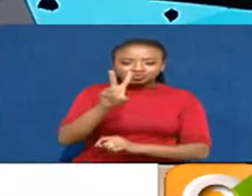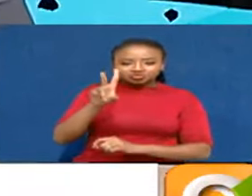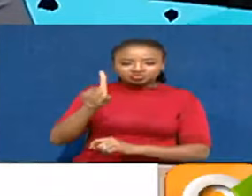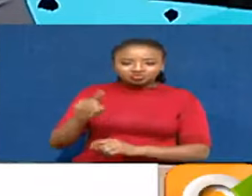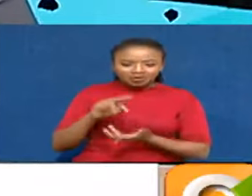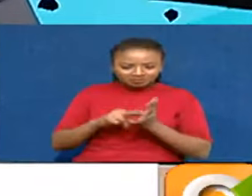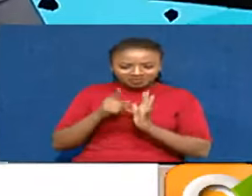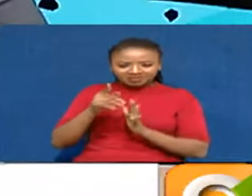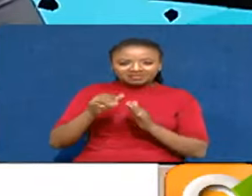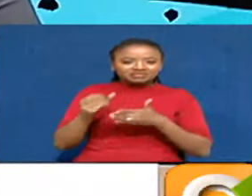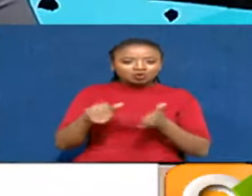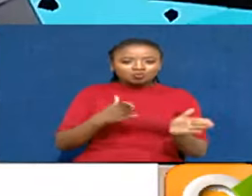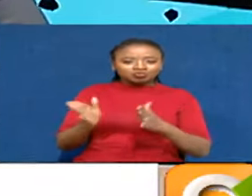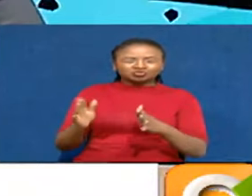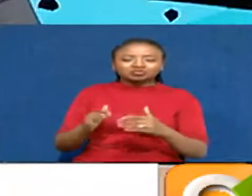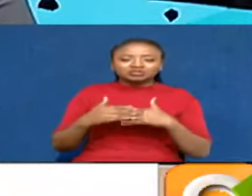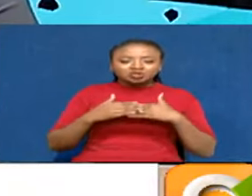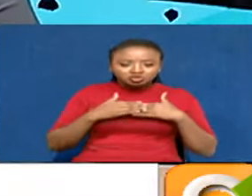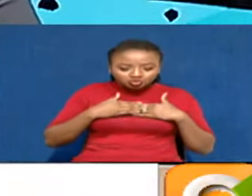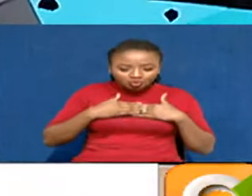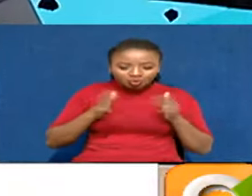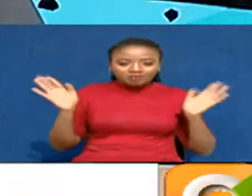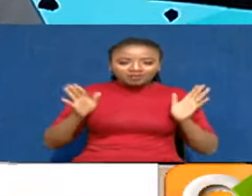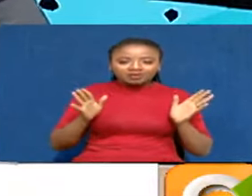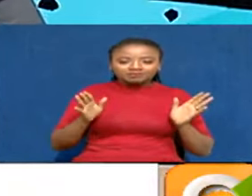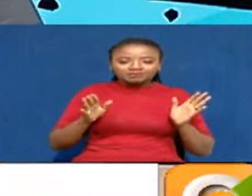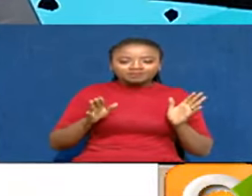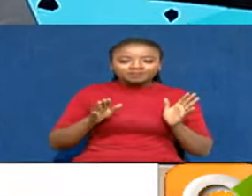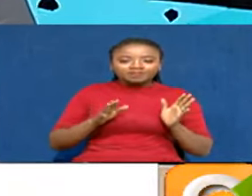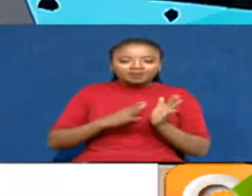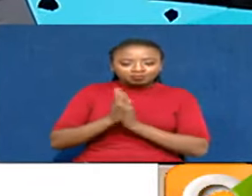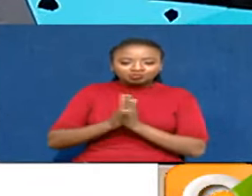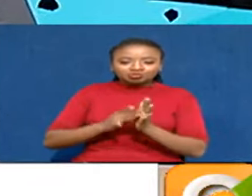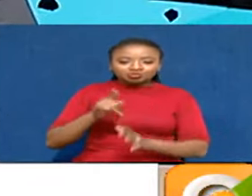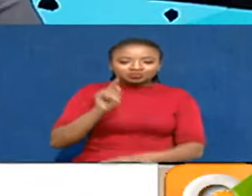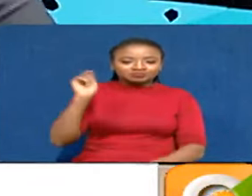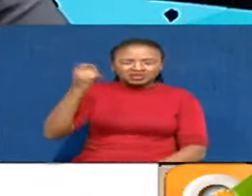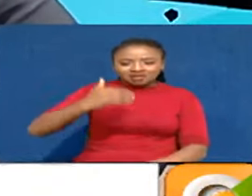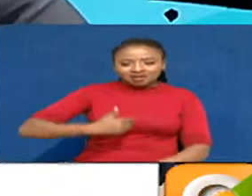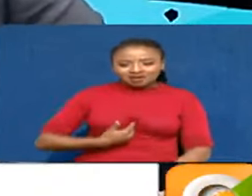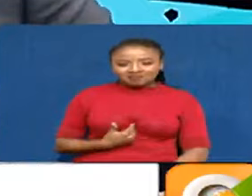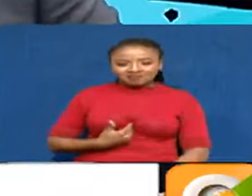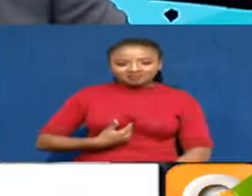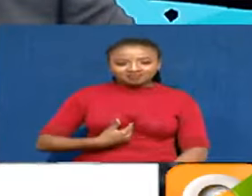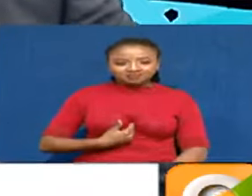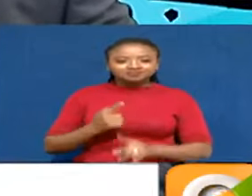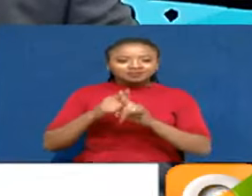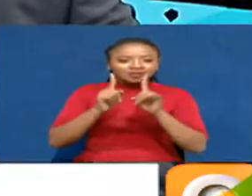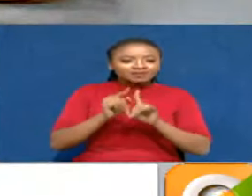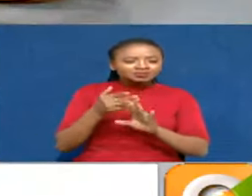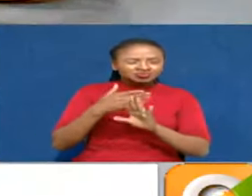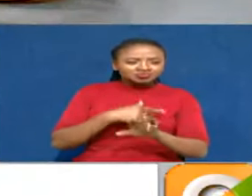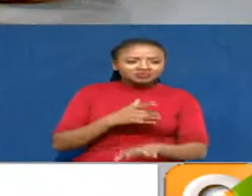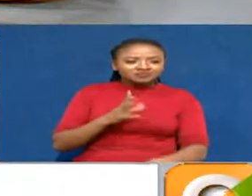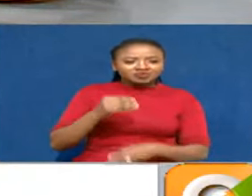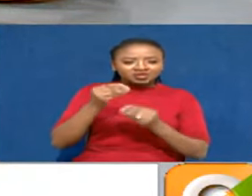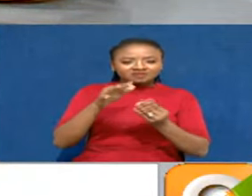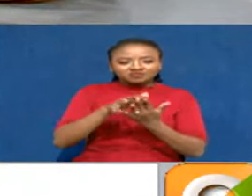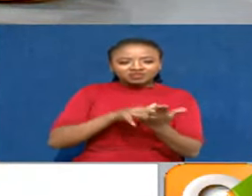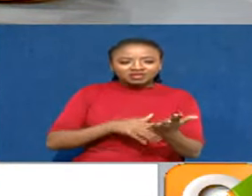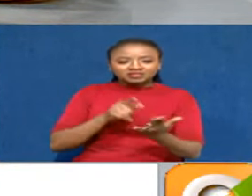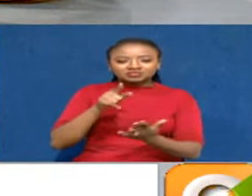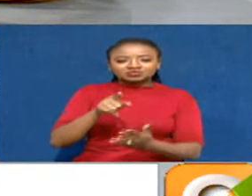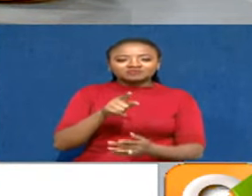an opportunity to unlock the potential that Kenya is. Okay. Yeah. But even before we give that list of